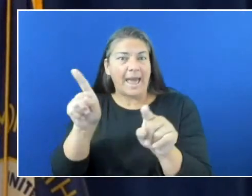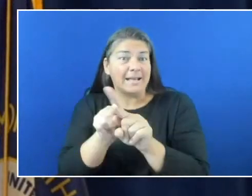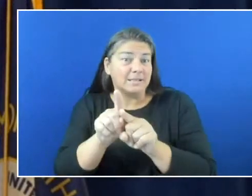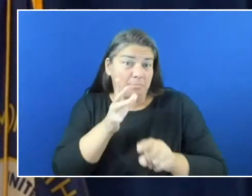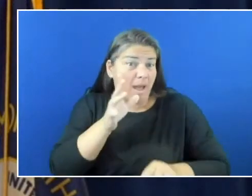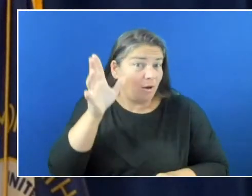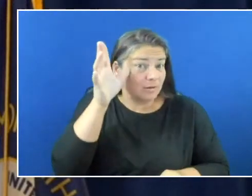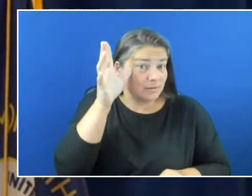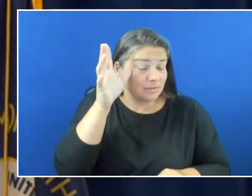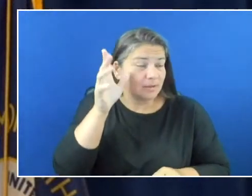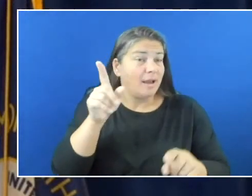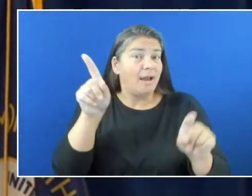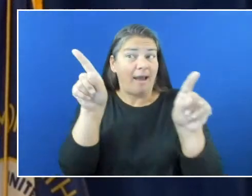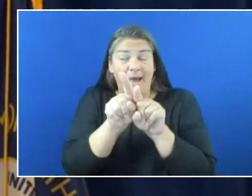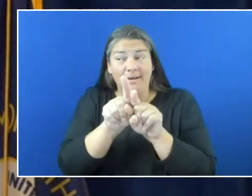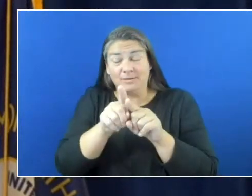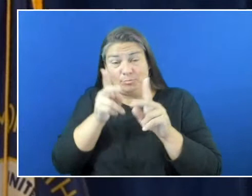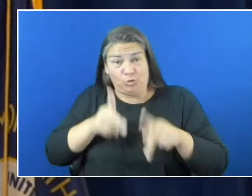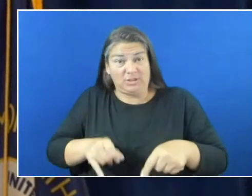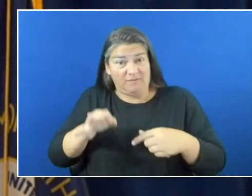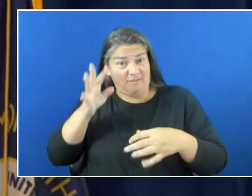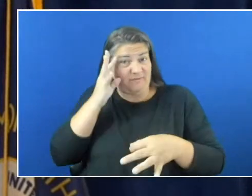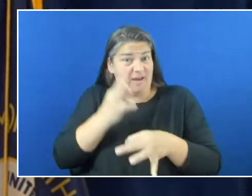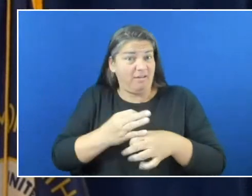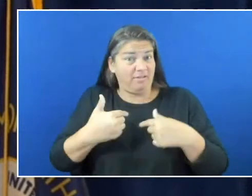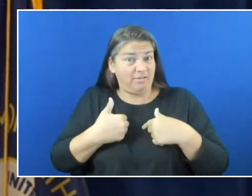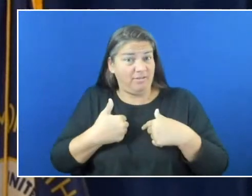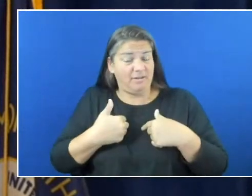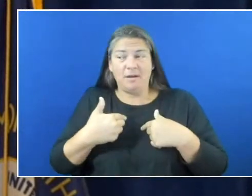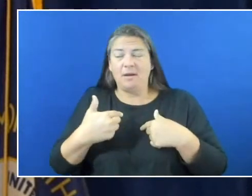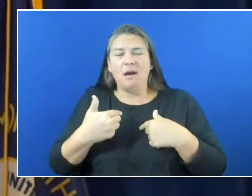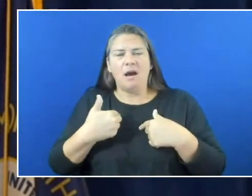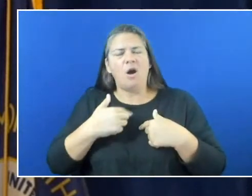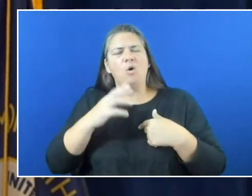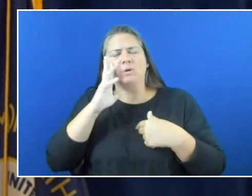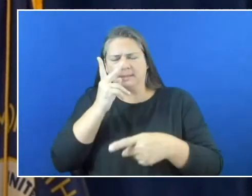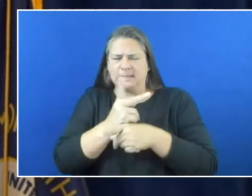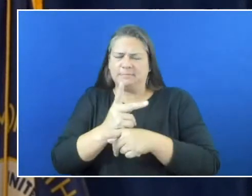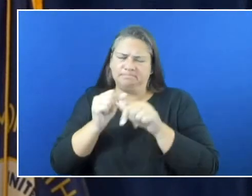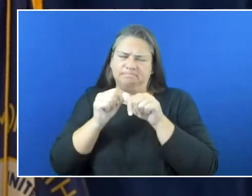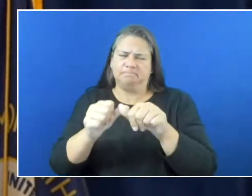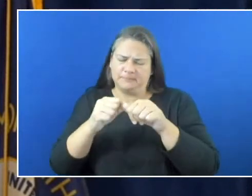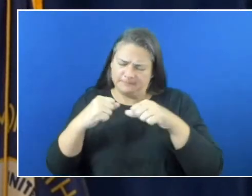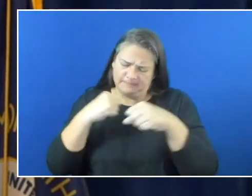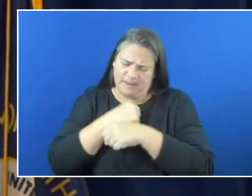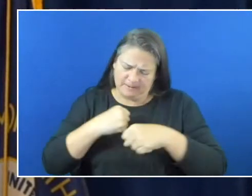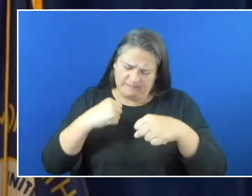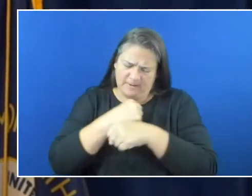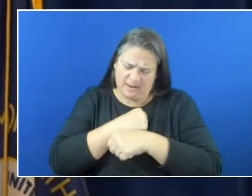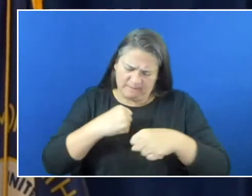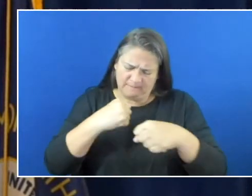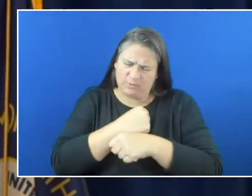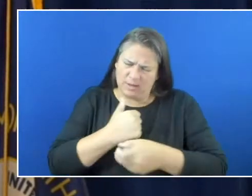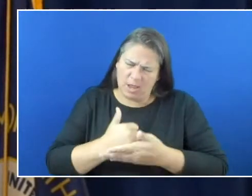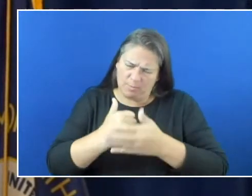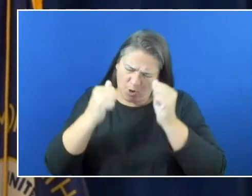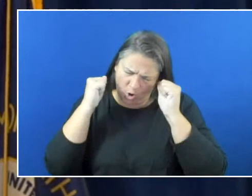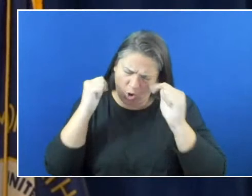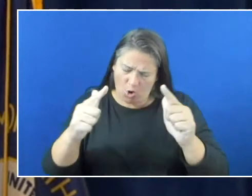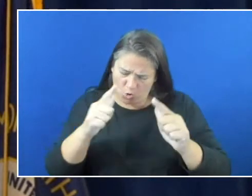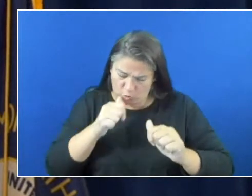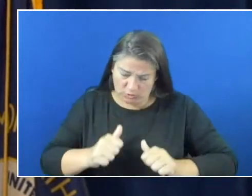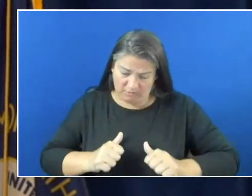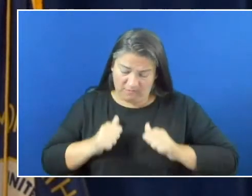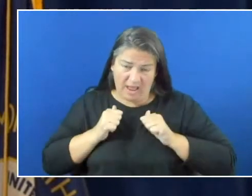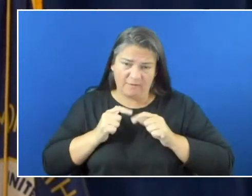faith. I will continue this fight until we end human trafficking and help every survivor to get on that path towards healing